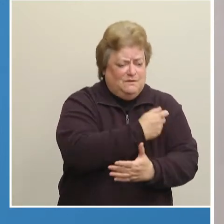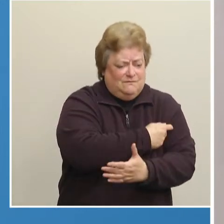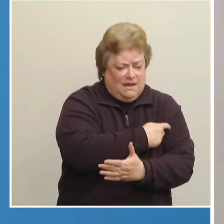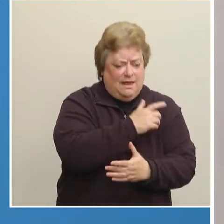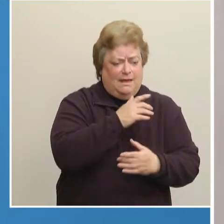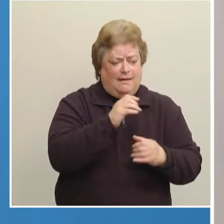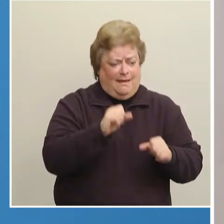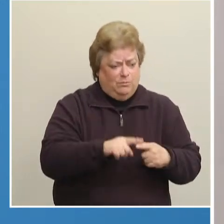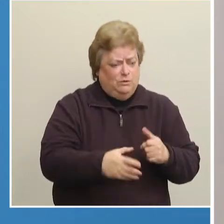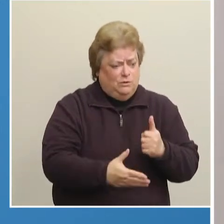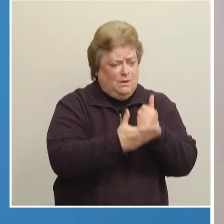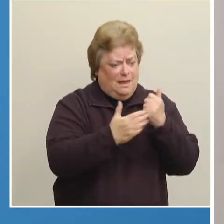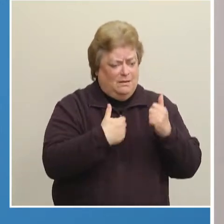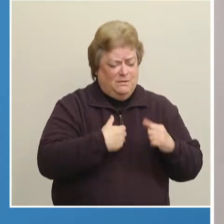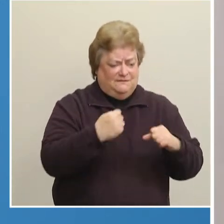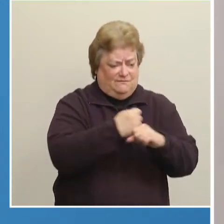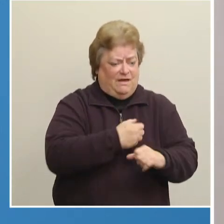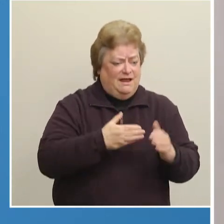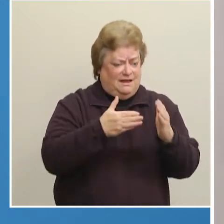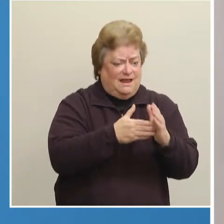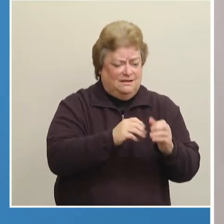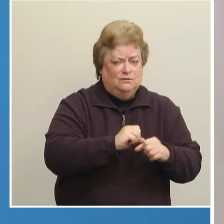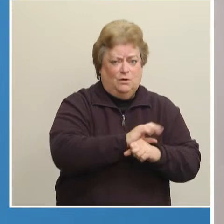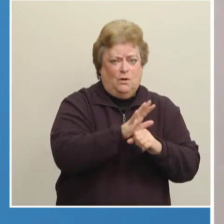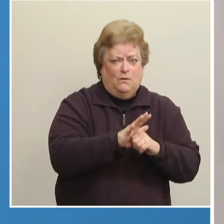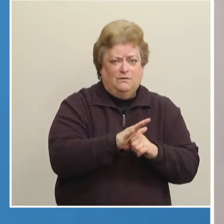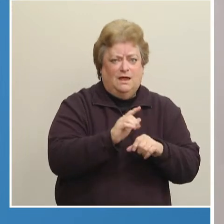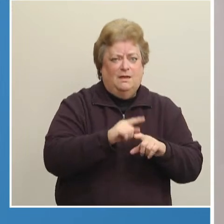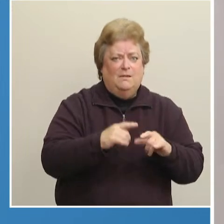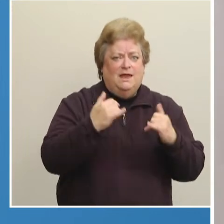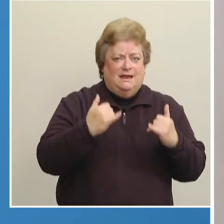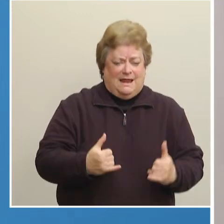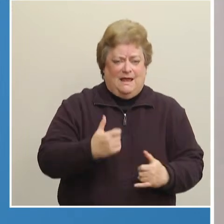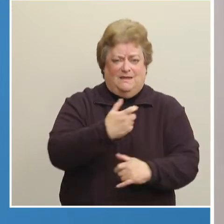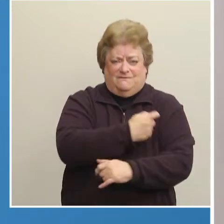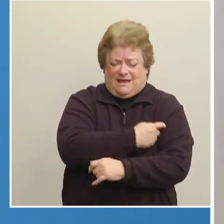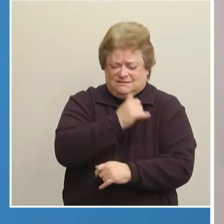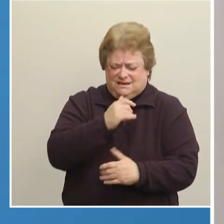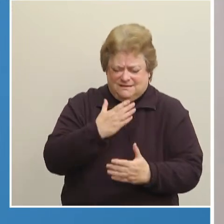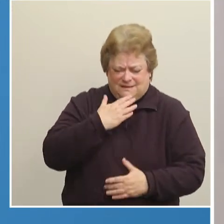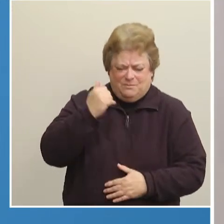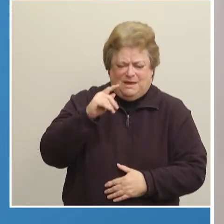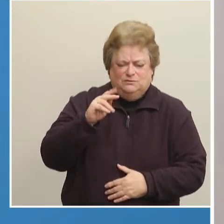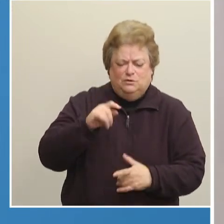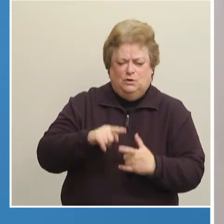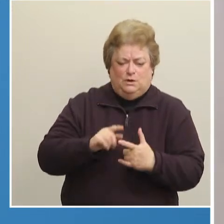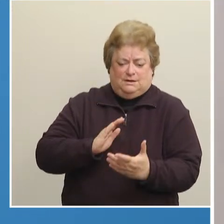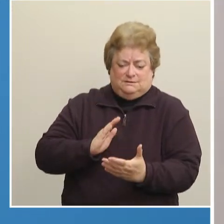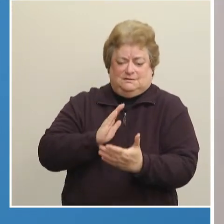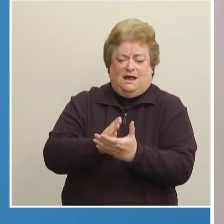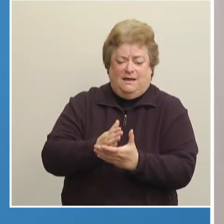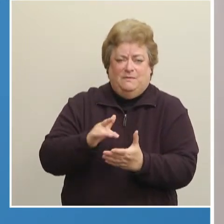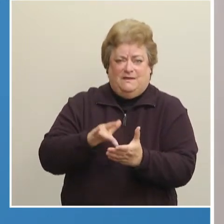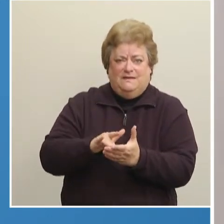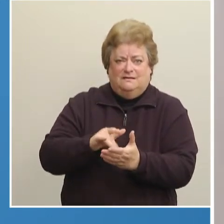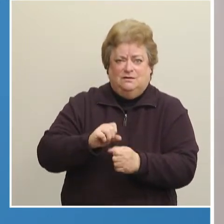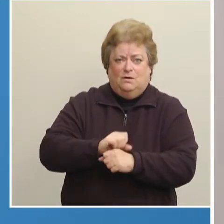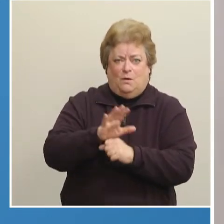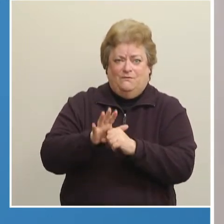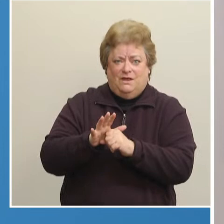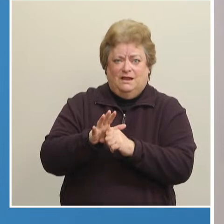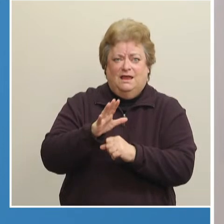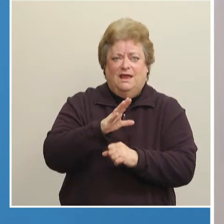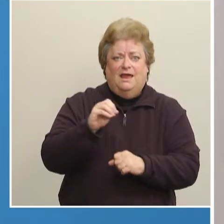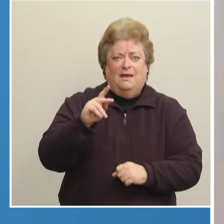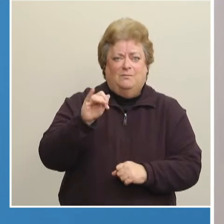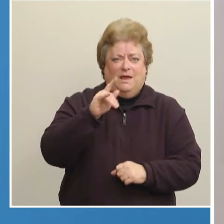this fight. Ultimately, vaccines are now one of our best tools to put an end to the pandemic. And as Health Director Pat